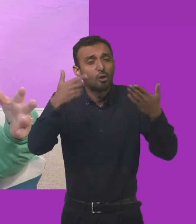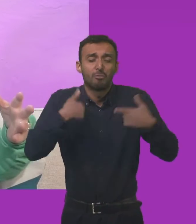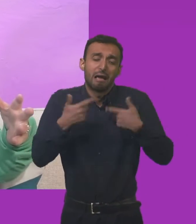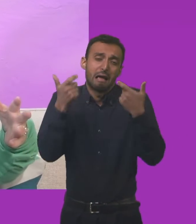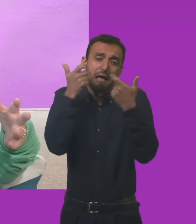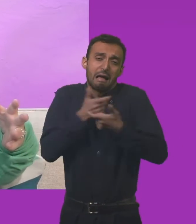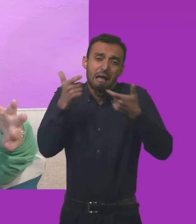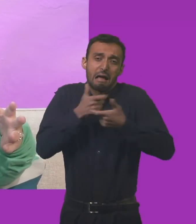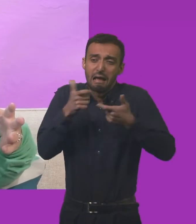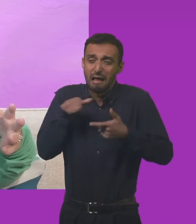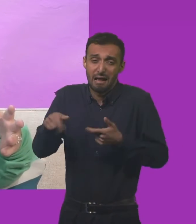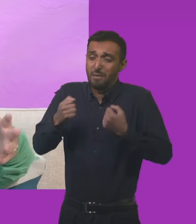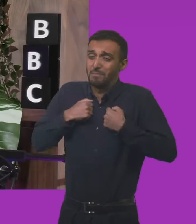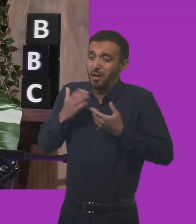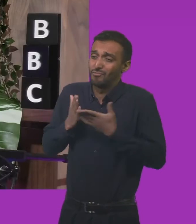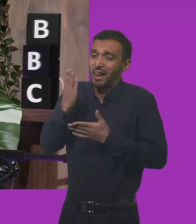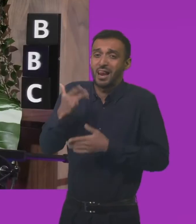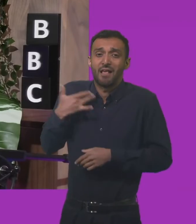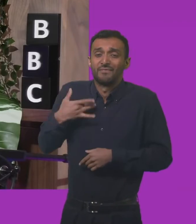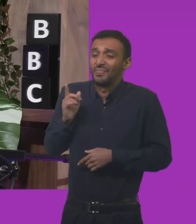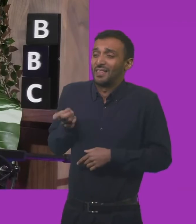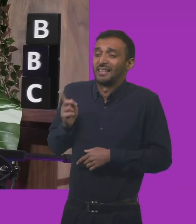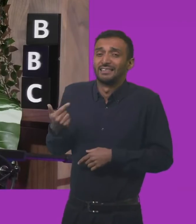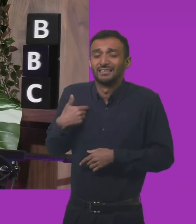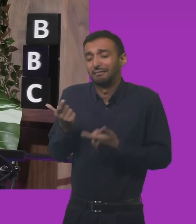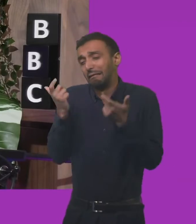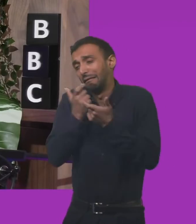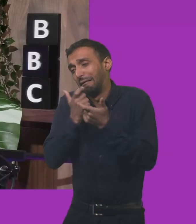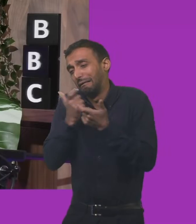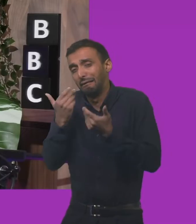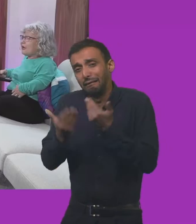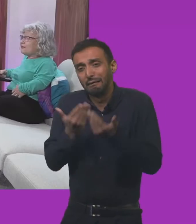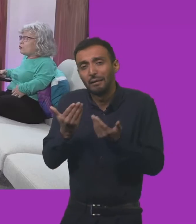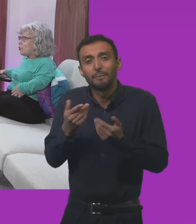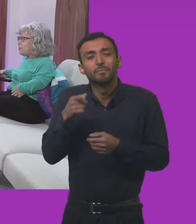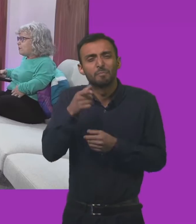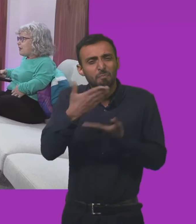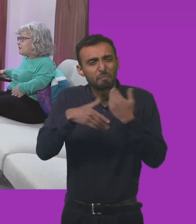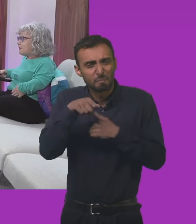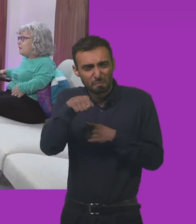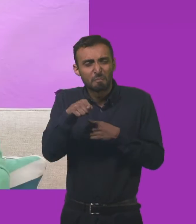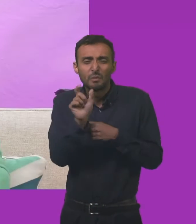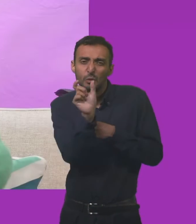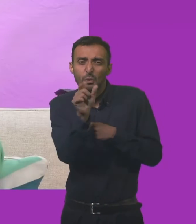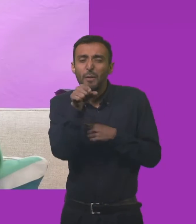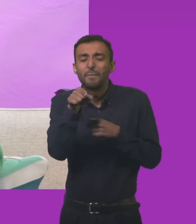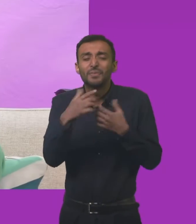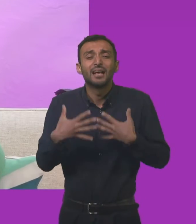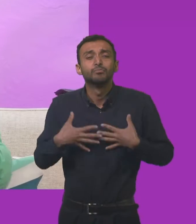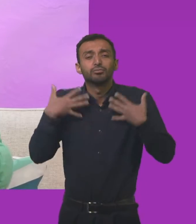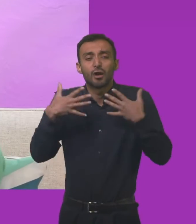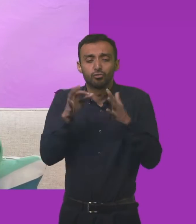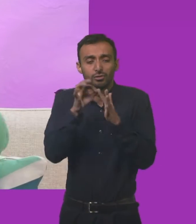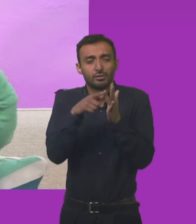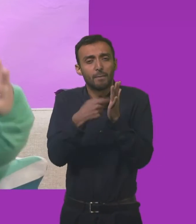my way through these hilarious situations. Just for people who don't know, what is inspiration porn? It's a term that people like